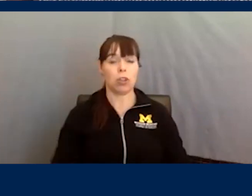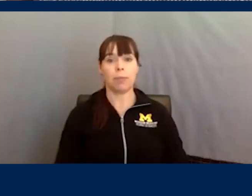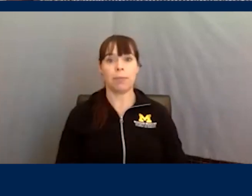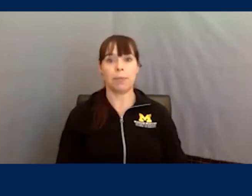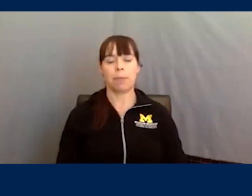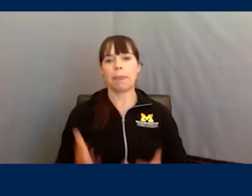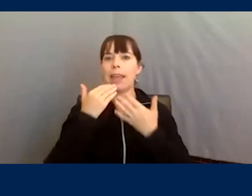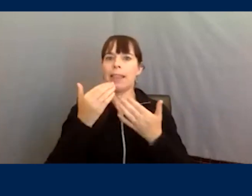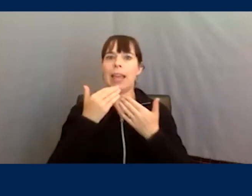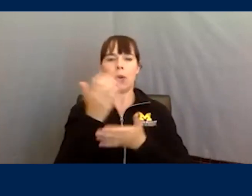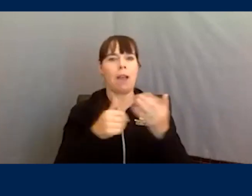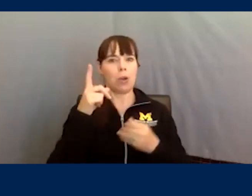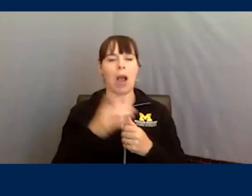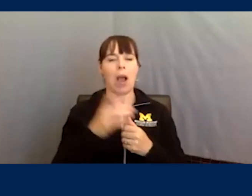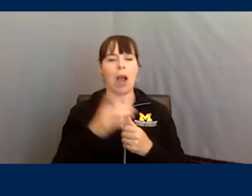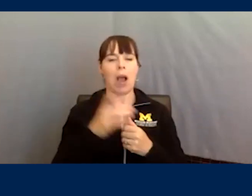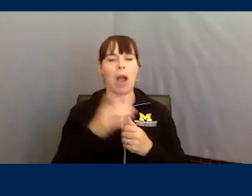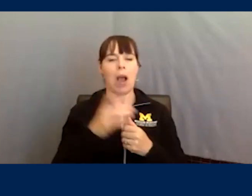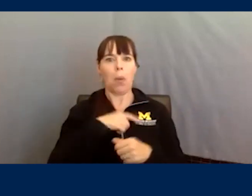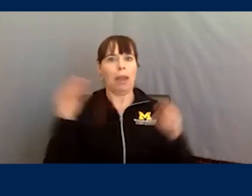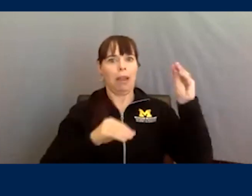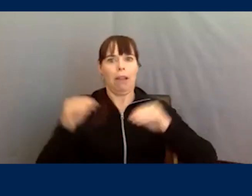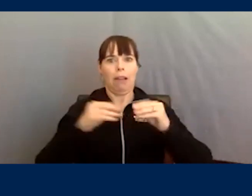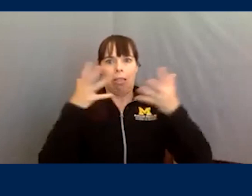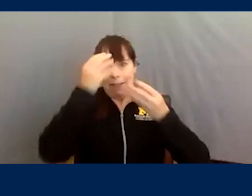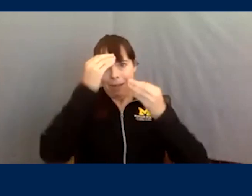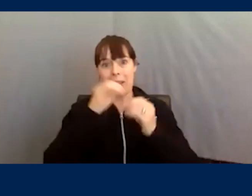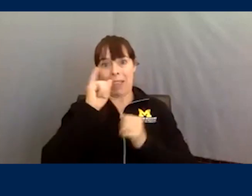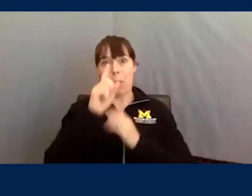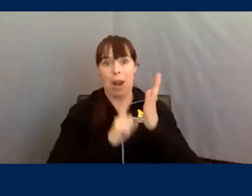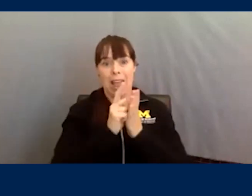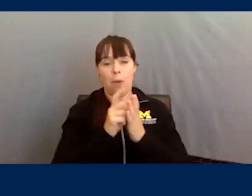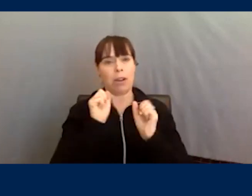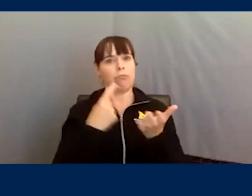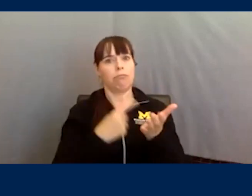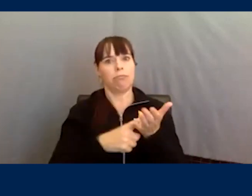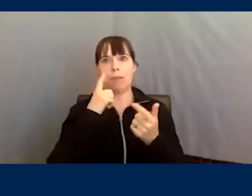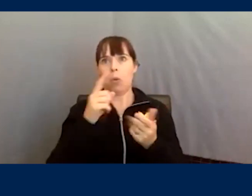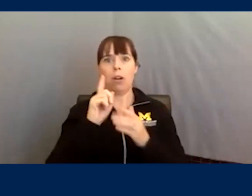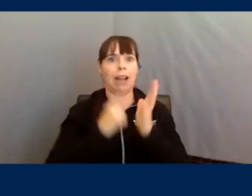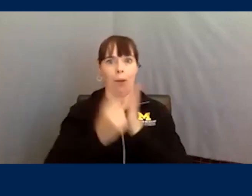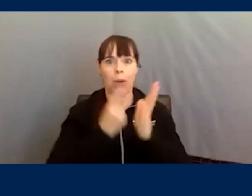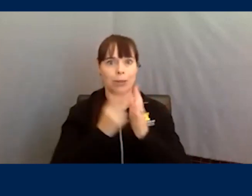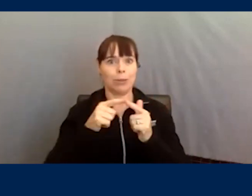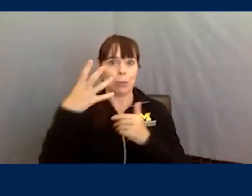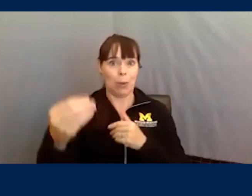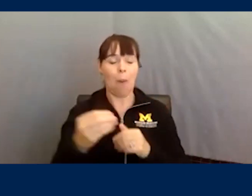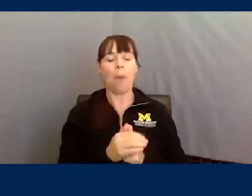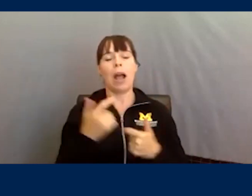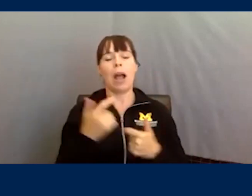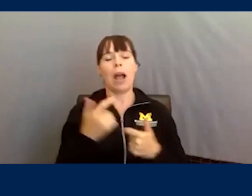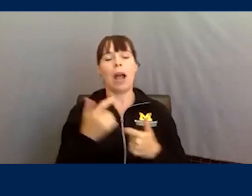Thank you, everyone. We packed in a lot in this hour. We could talk about this for many more hours. I